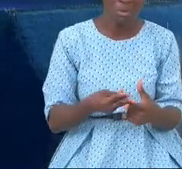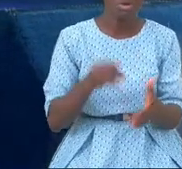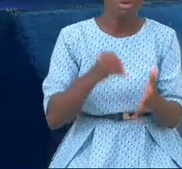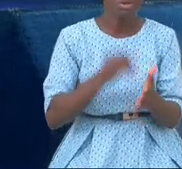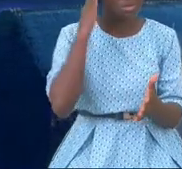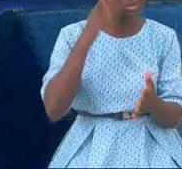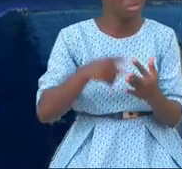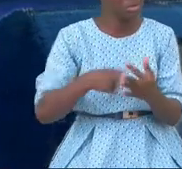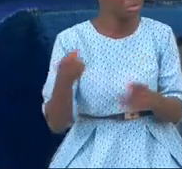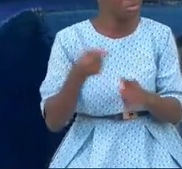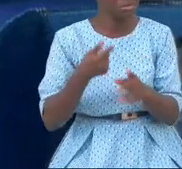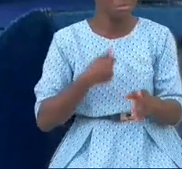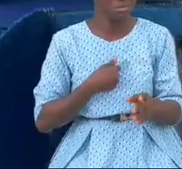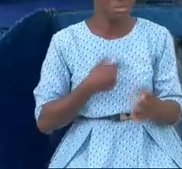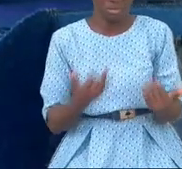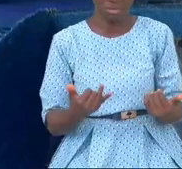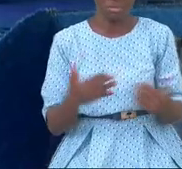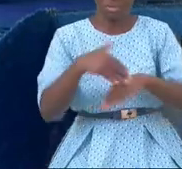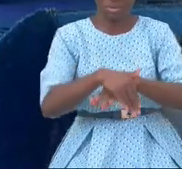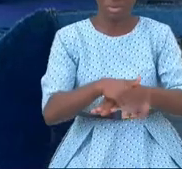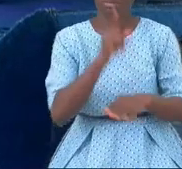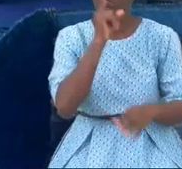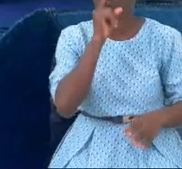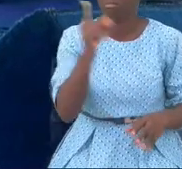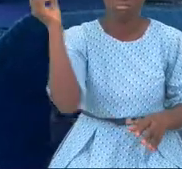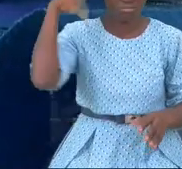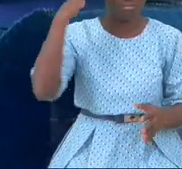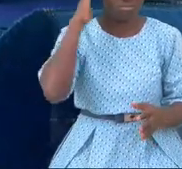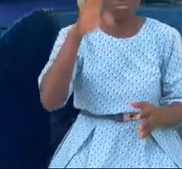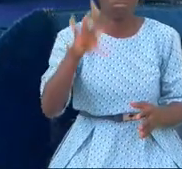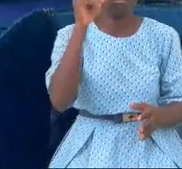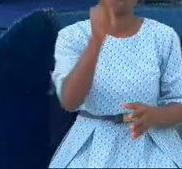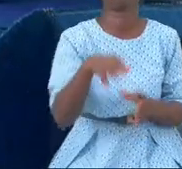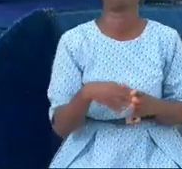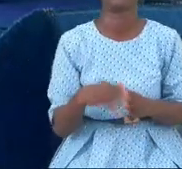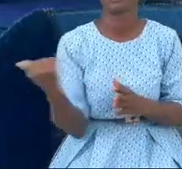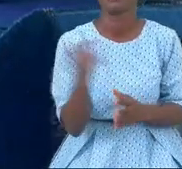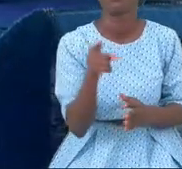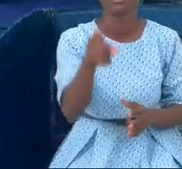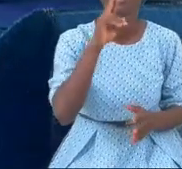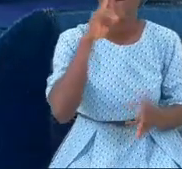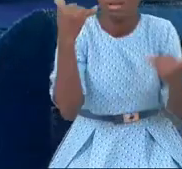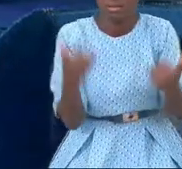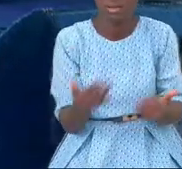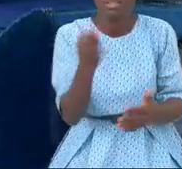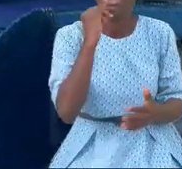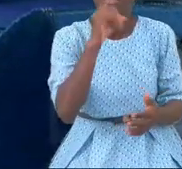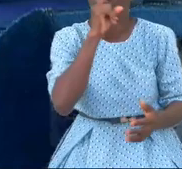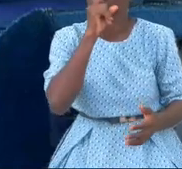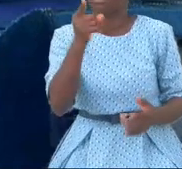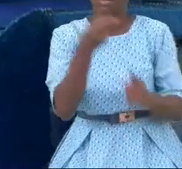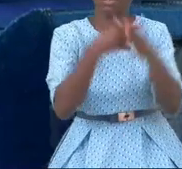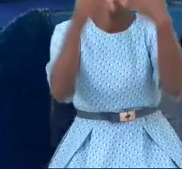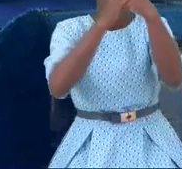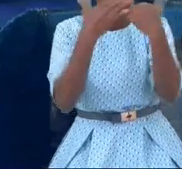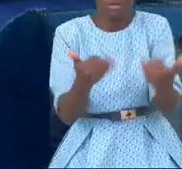heaven tonight that the grace of God available for everyone, that grace will be available for